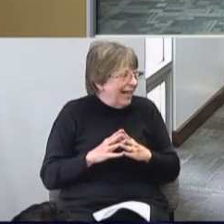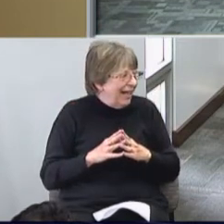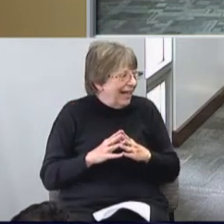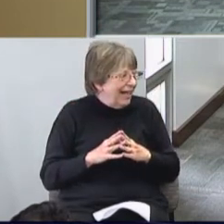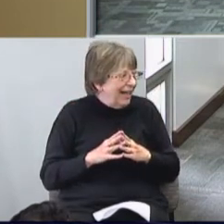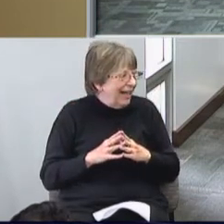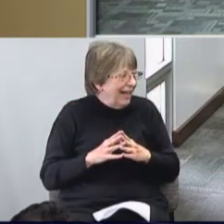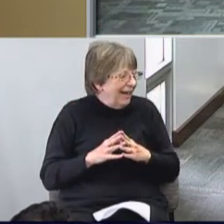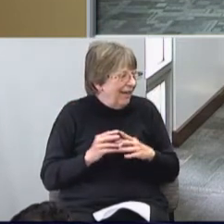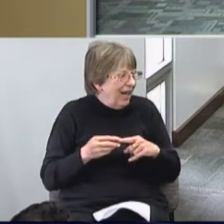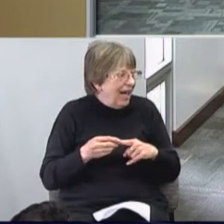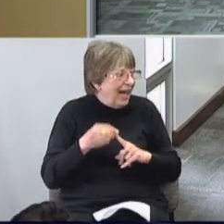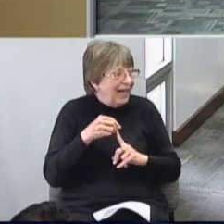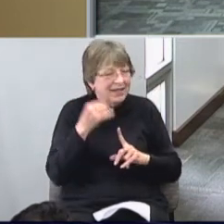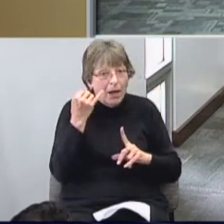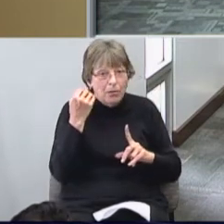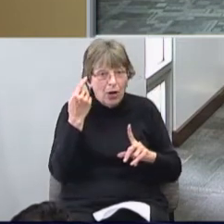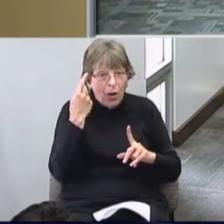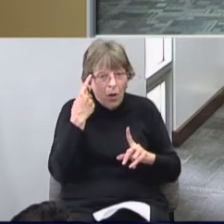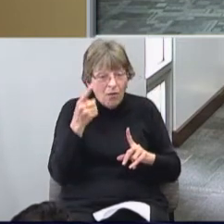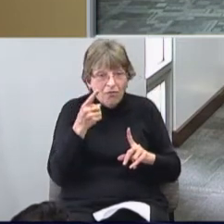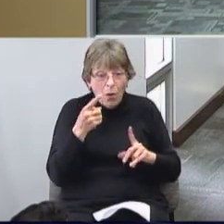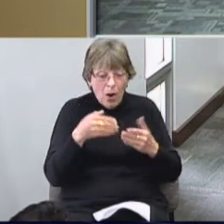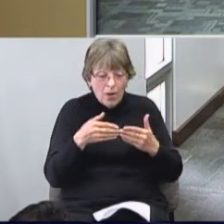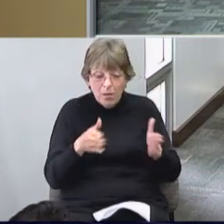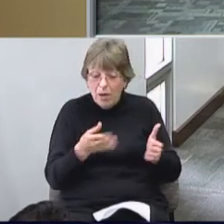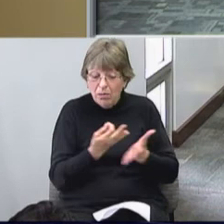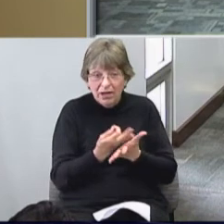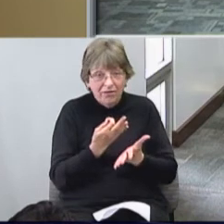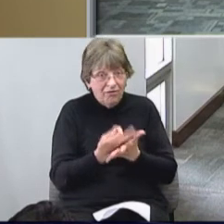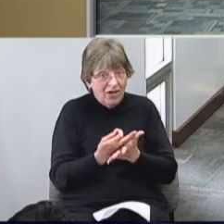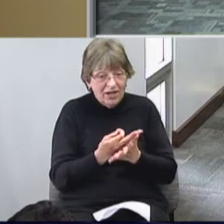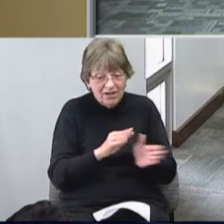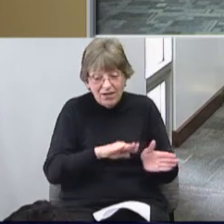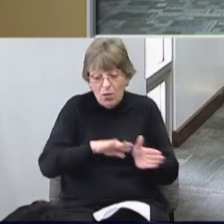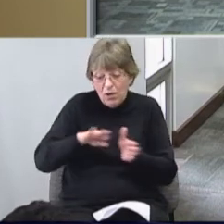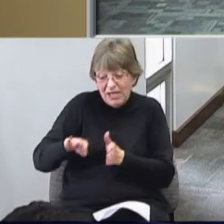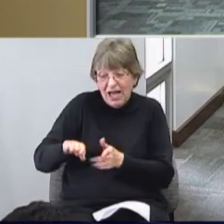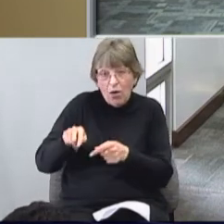Except for the public art funds that were earmarked for the streetscape,